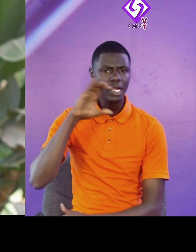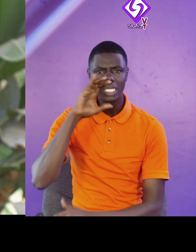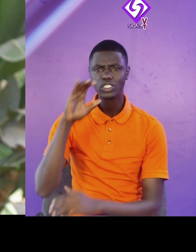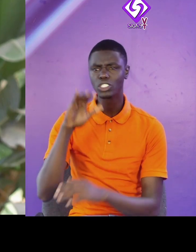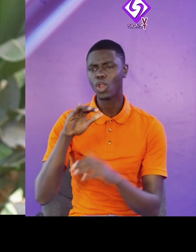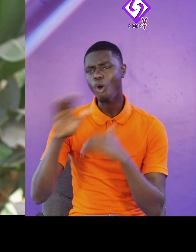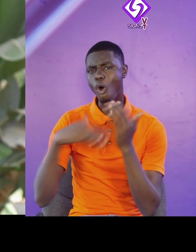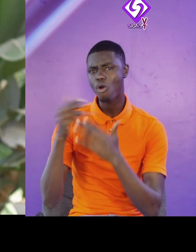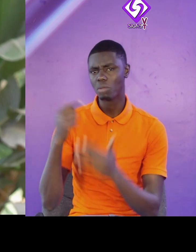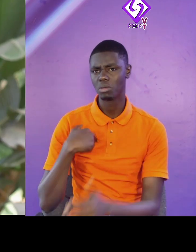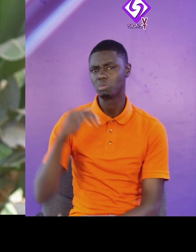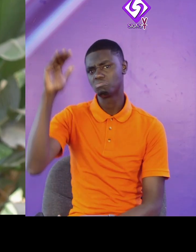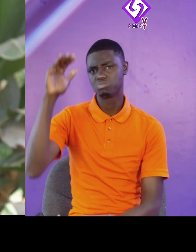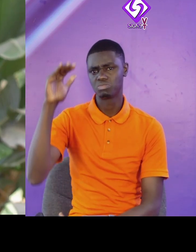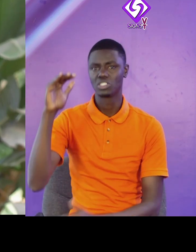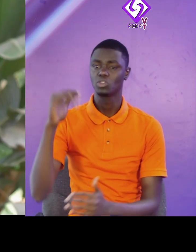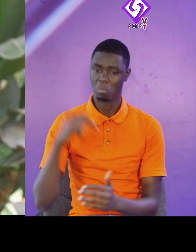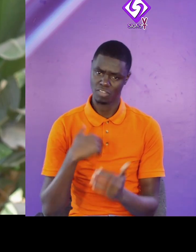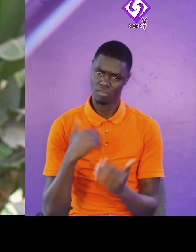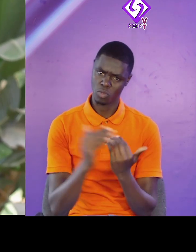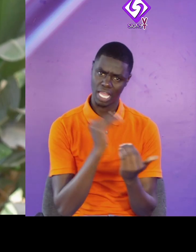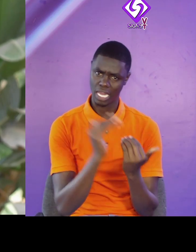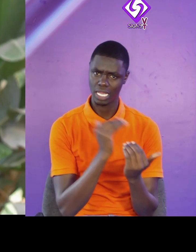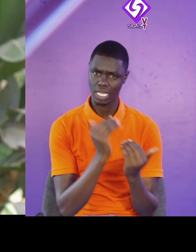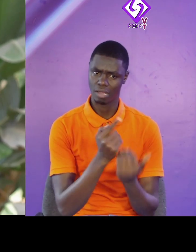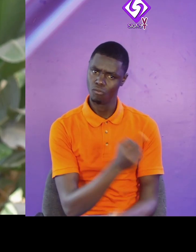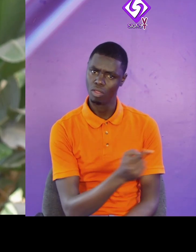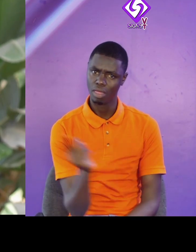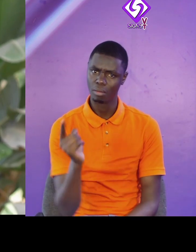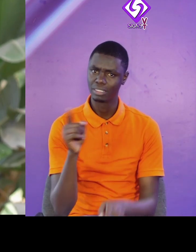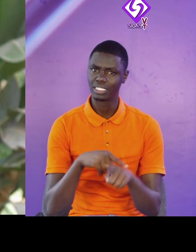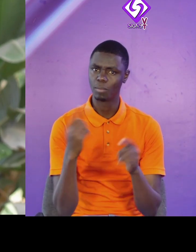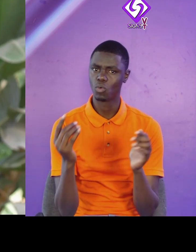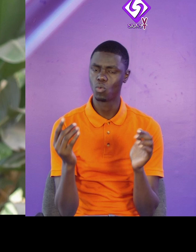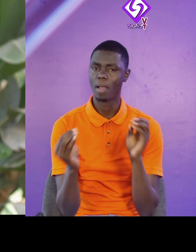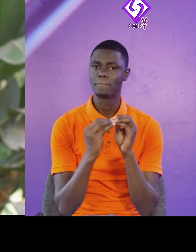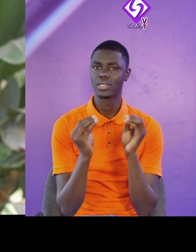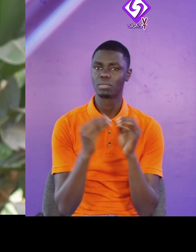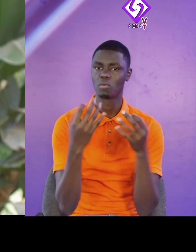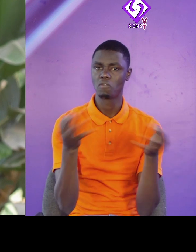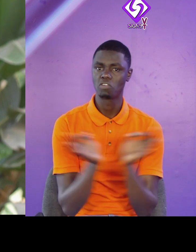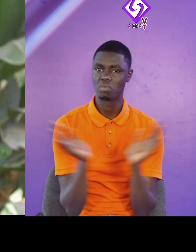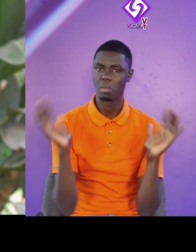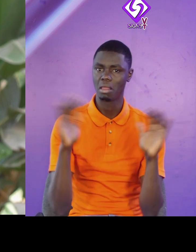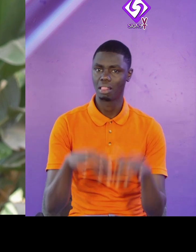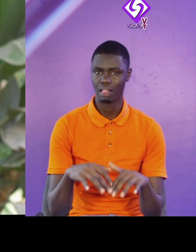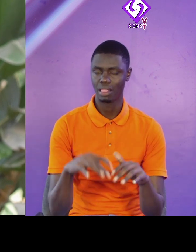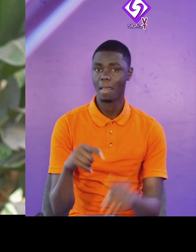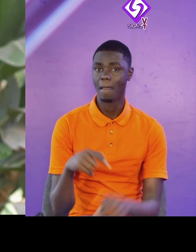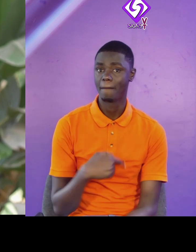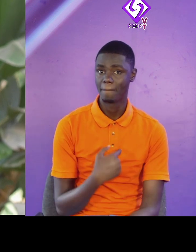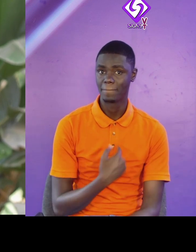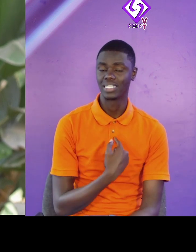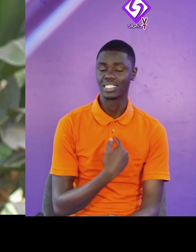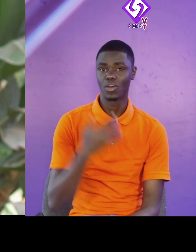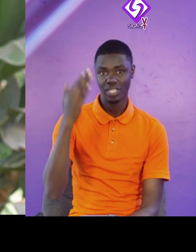look after them, especially when we all met up for family gatherings. I tended to be the head